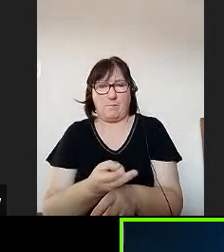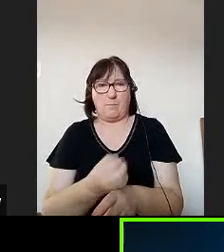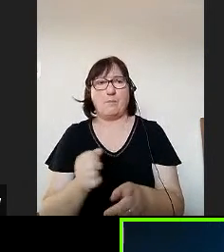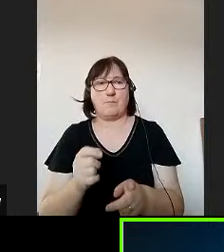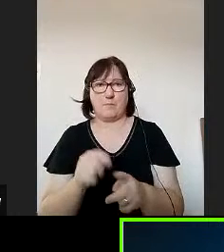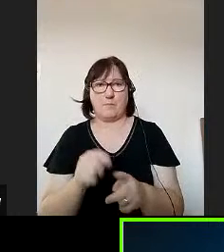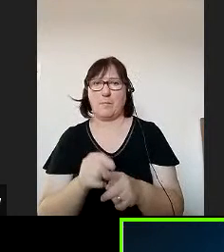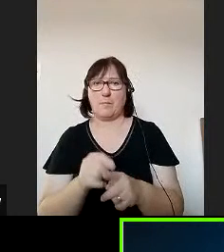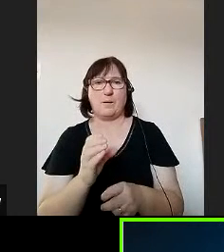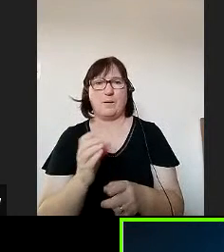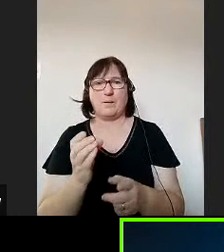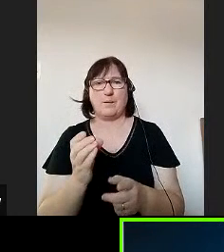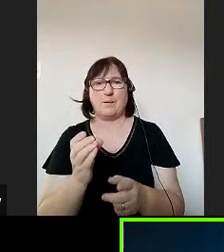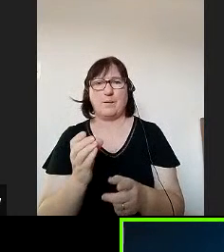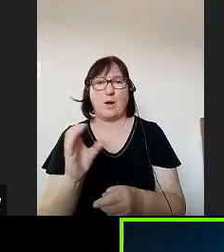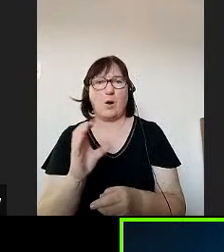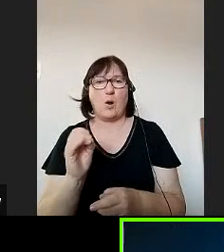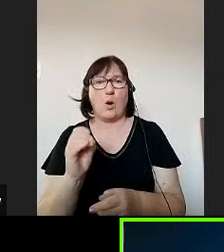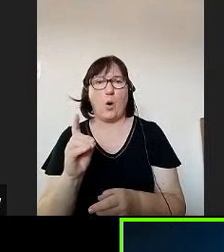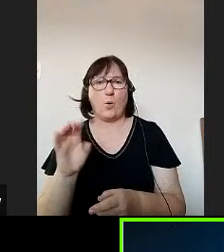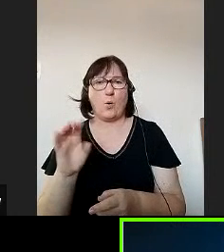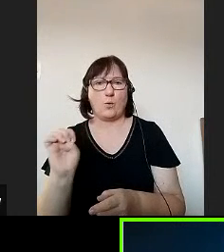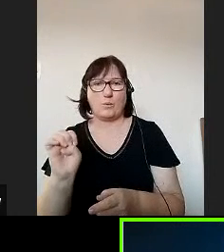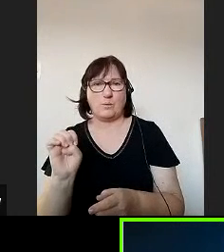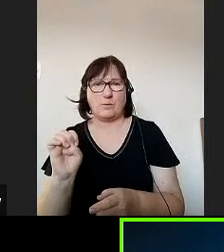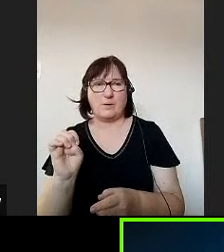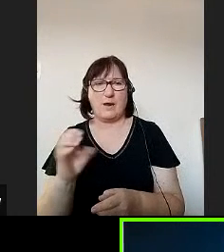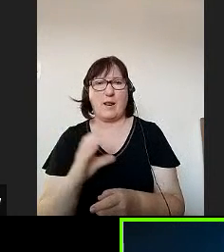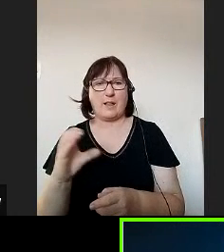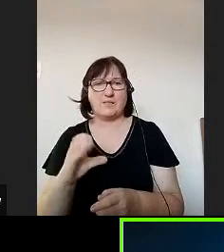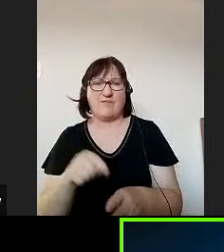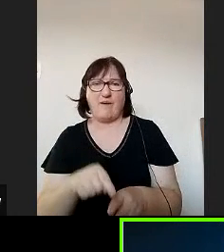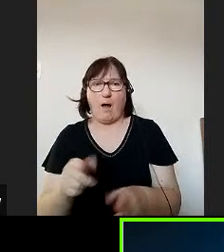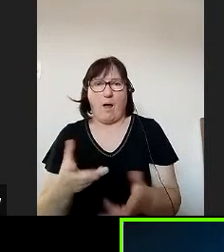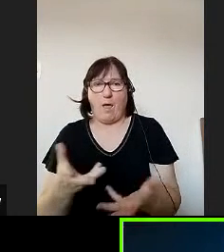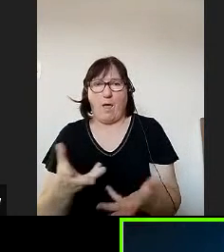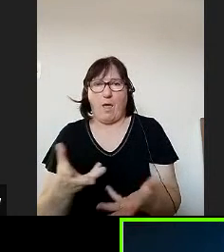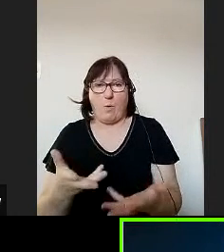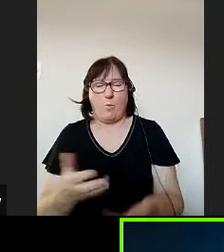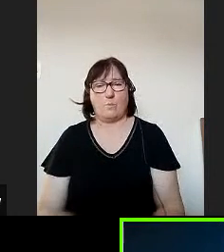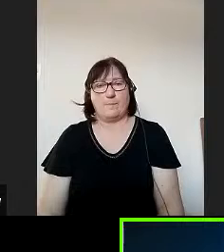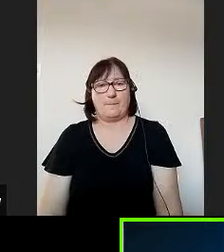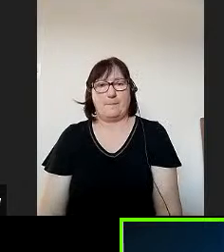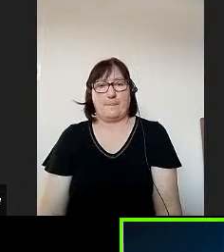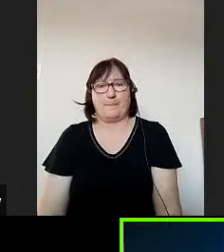items? Lydia or Selawani, can you respond, please?